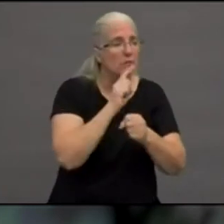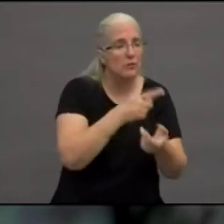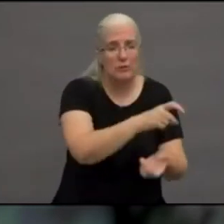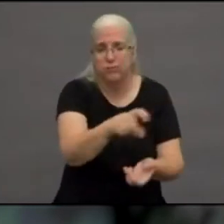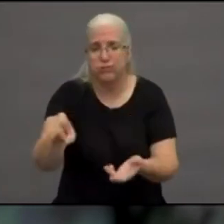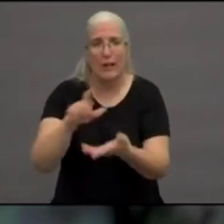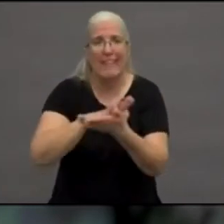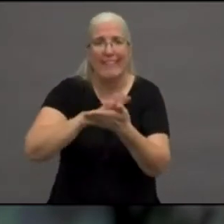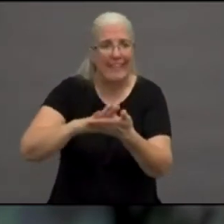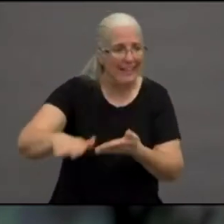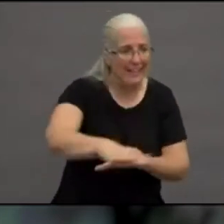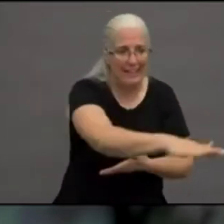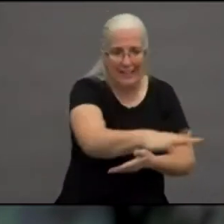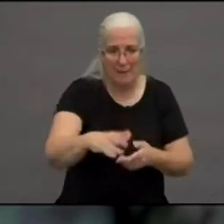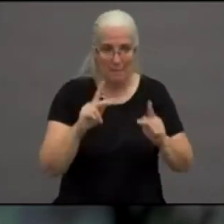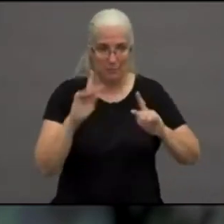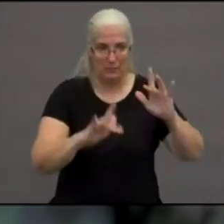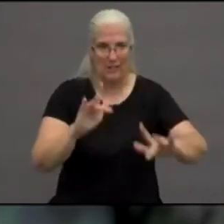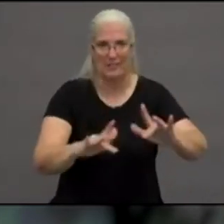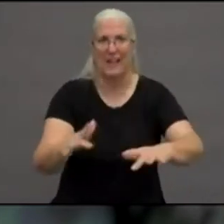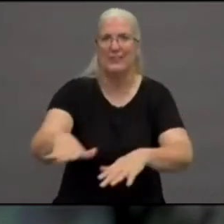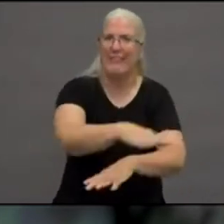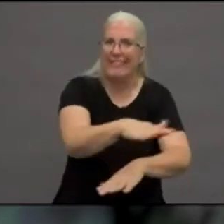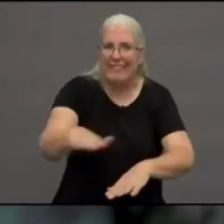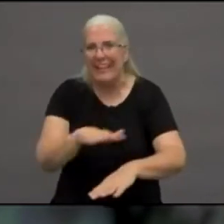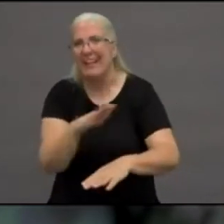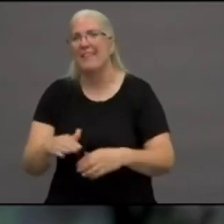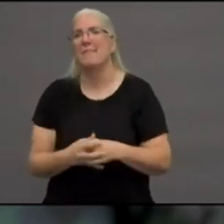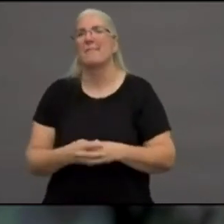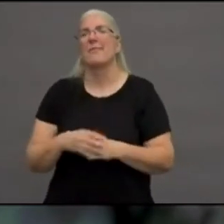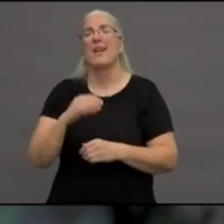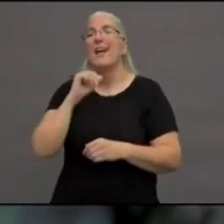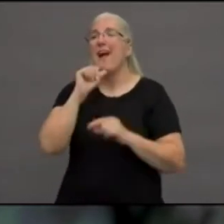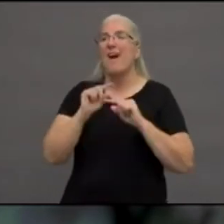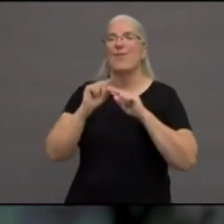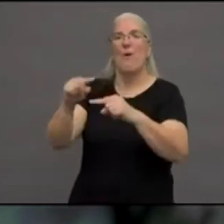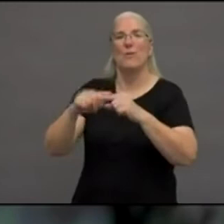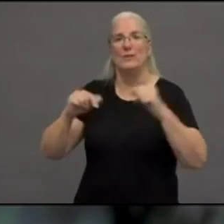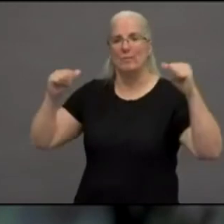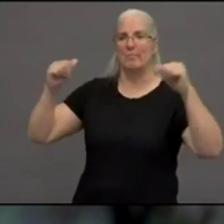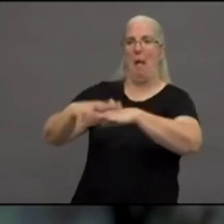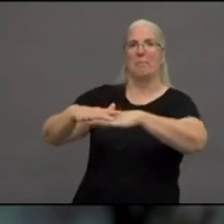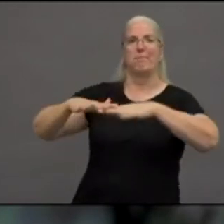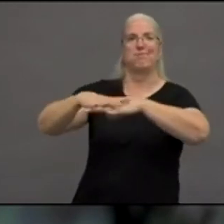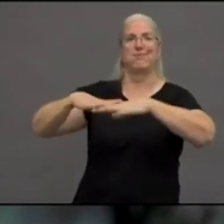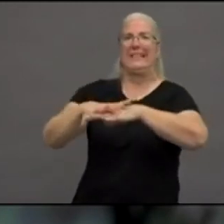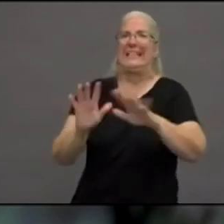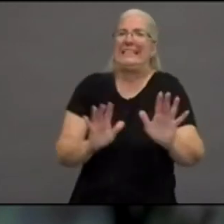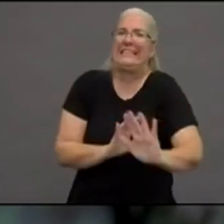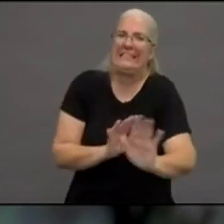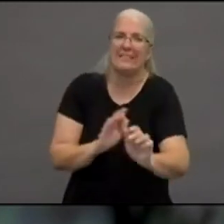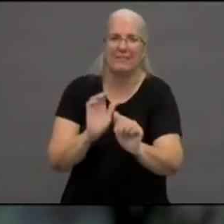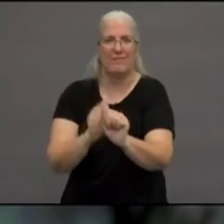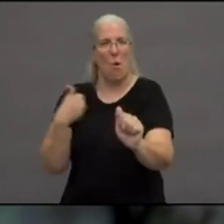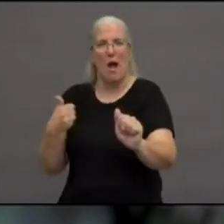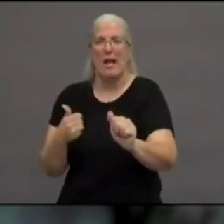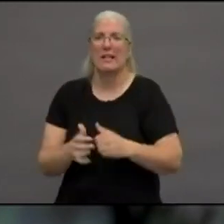not participating in any large gatherings. And really, it's up to all